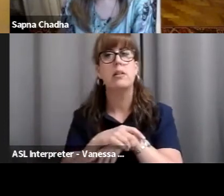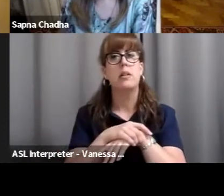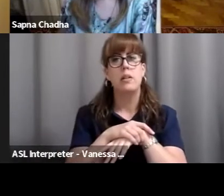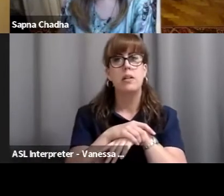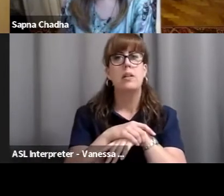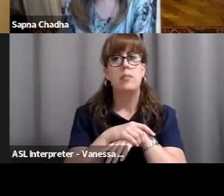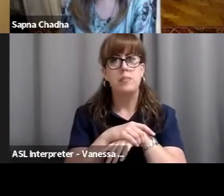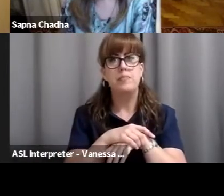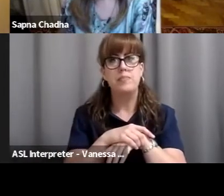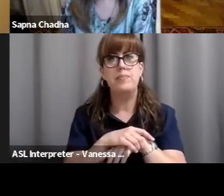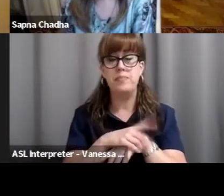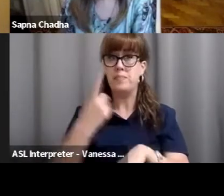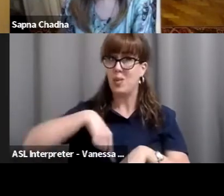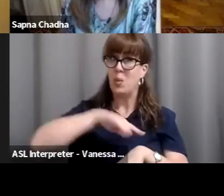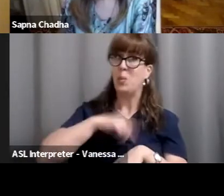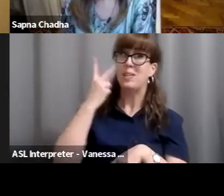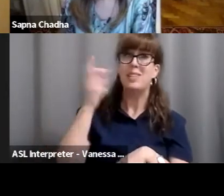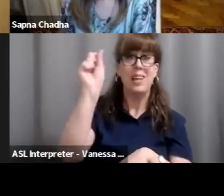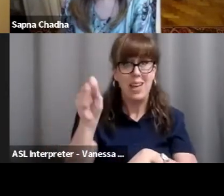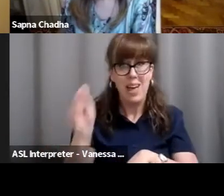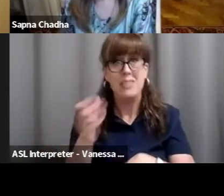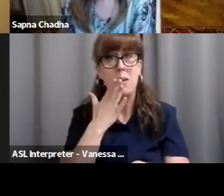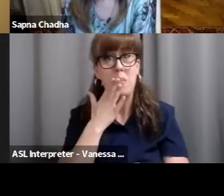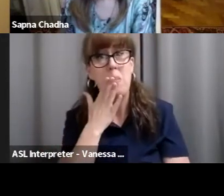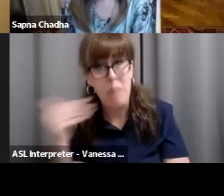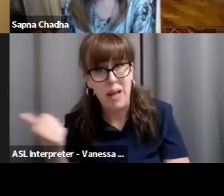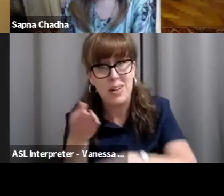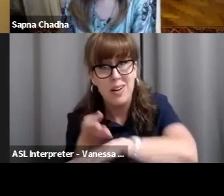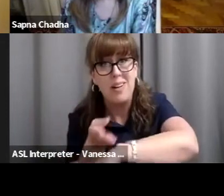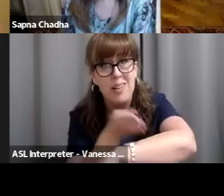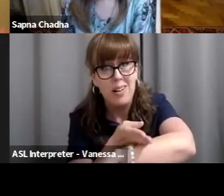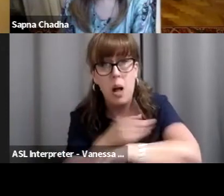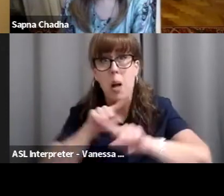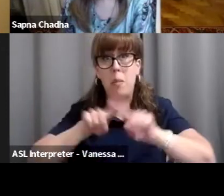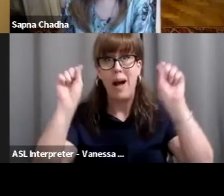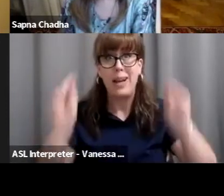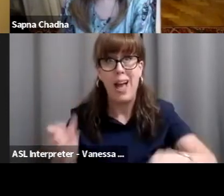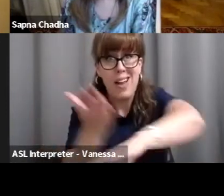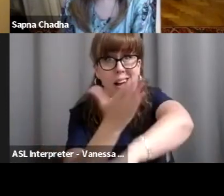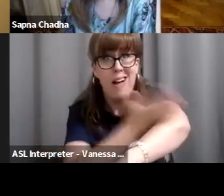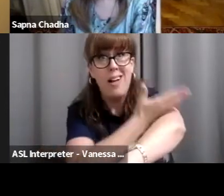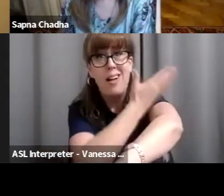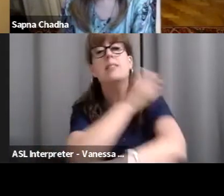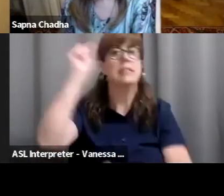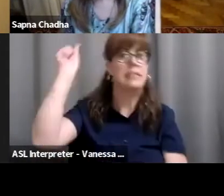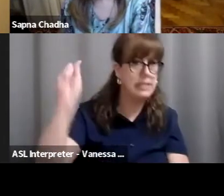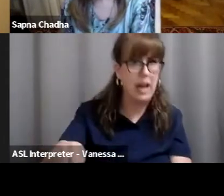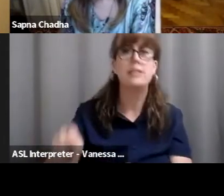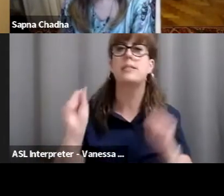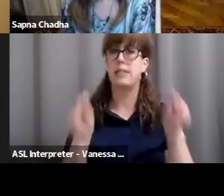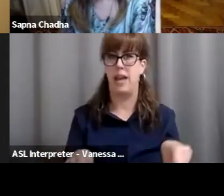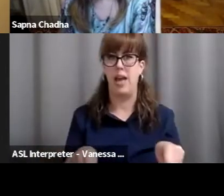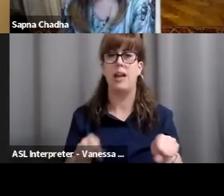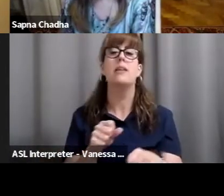things have moved better, but can they be better? Absolutely. Yes. And how can we, as an industry body, can play a